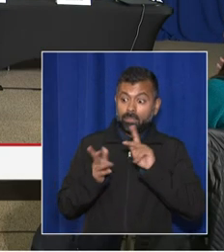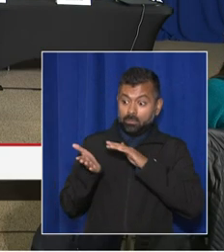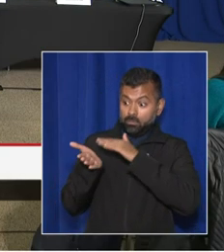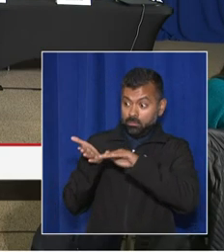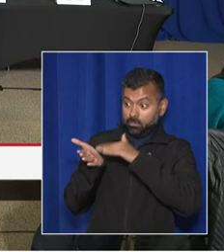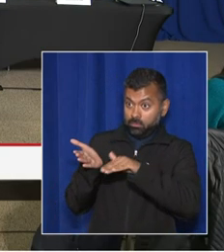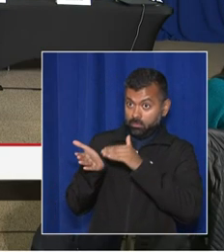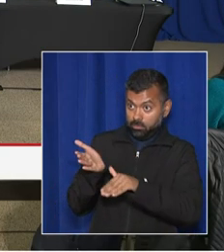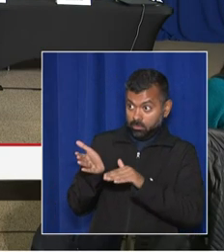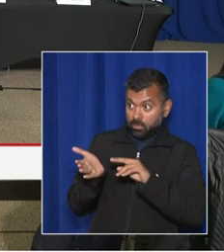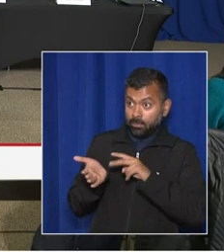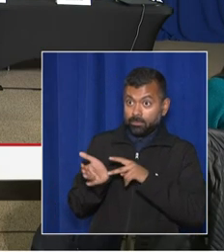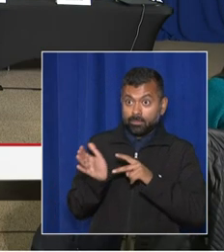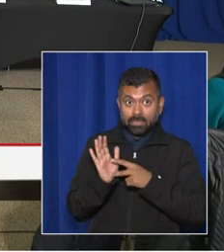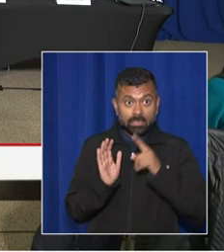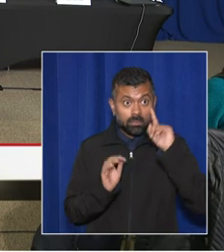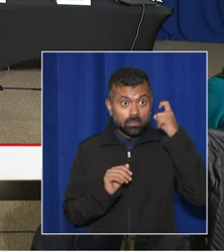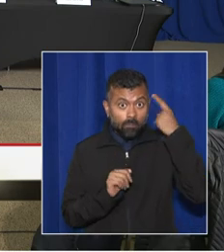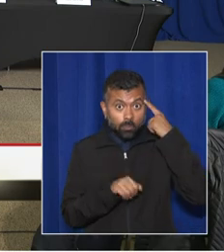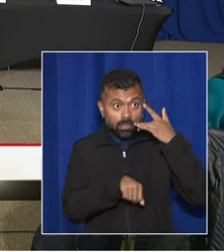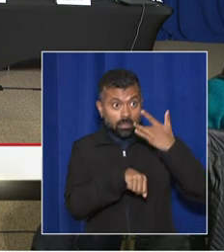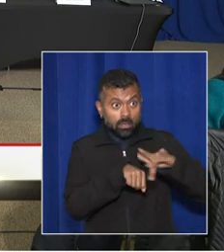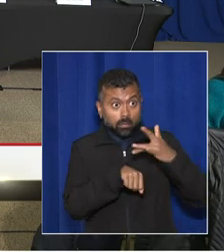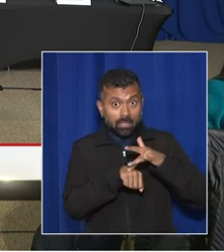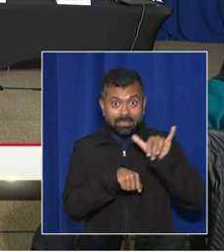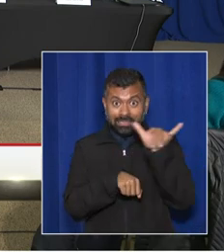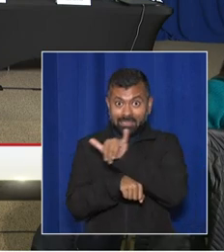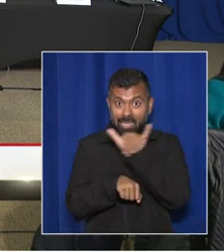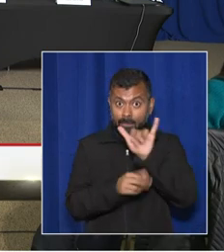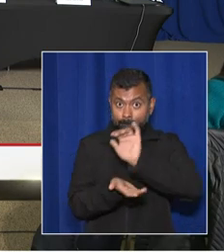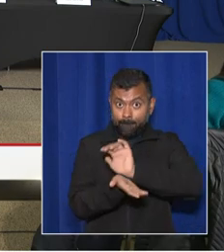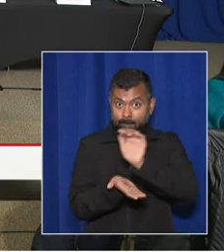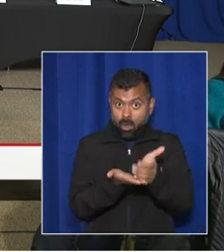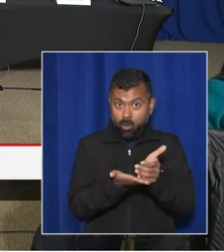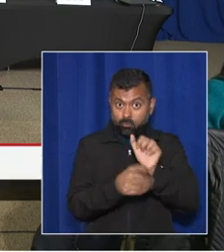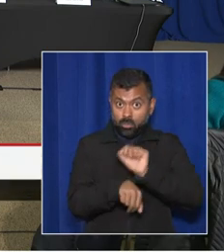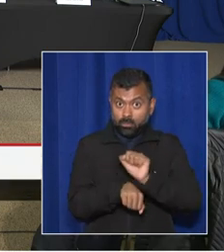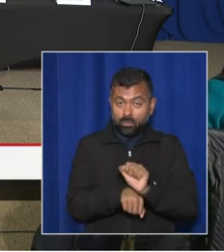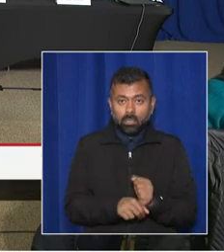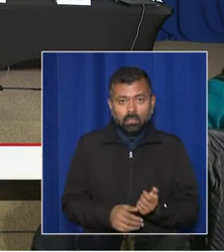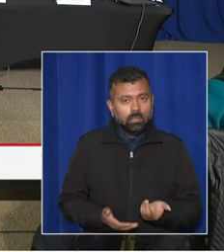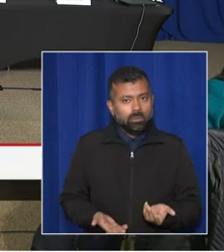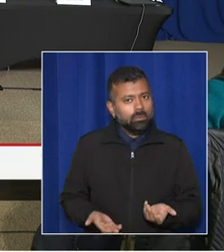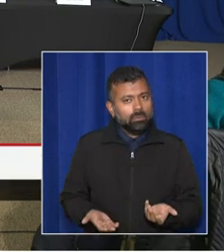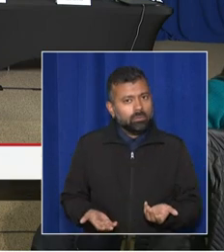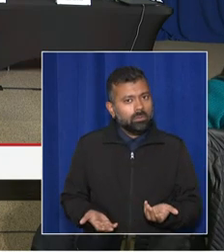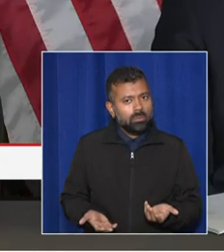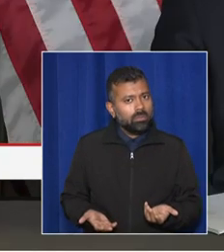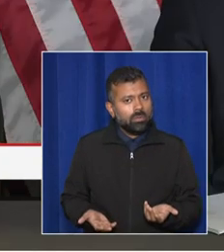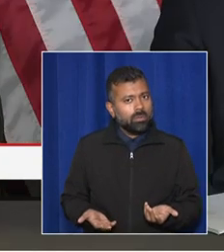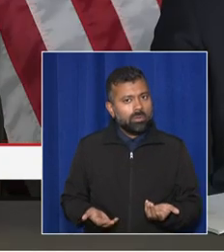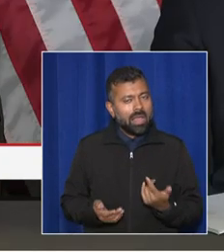with the local DC jobs that are available to people right now? Oh, there's no comparison. Like we have